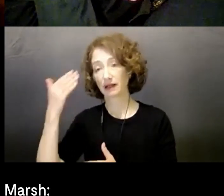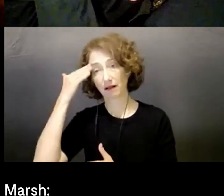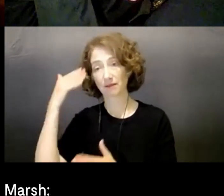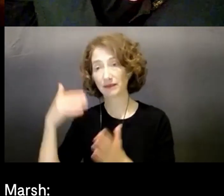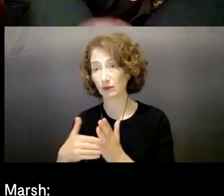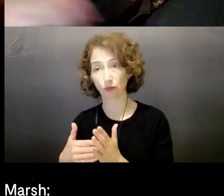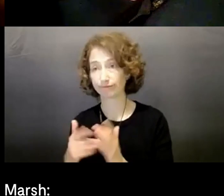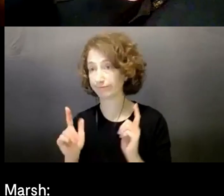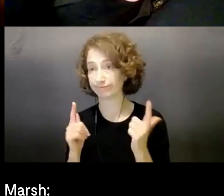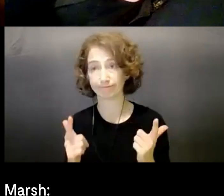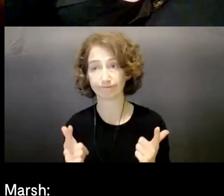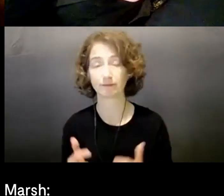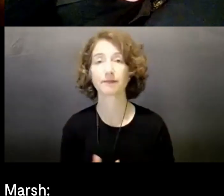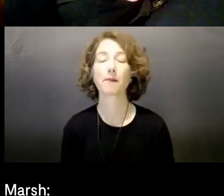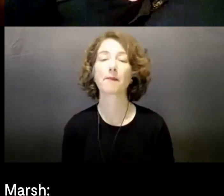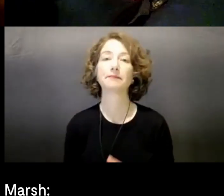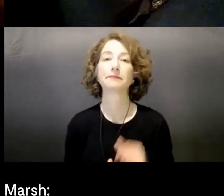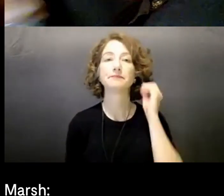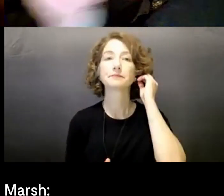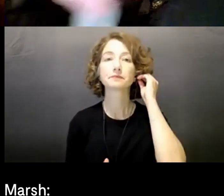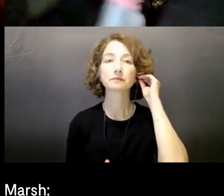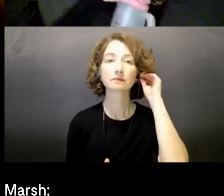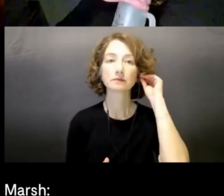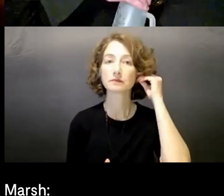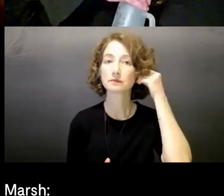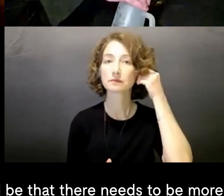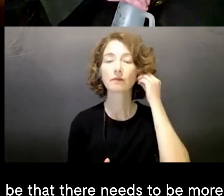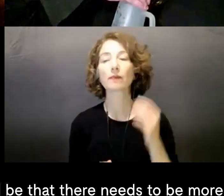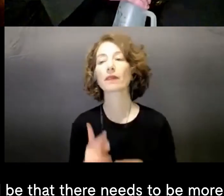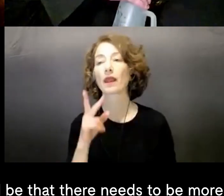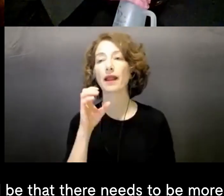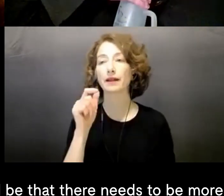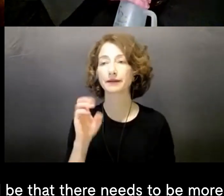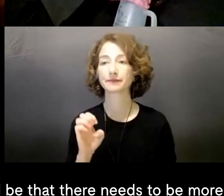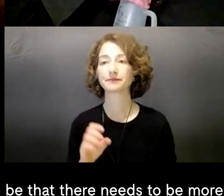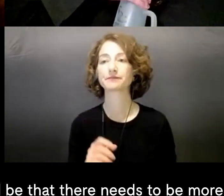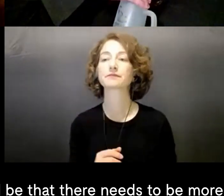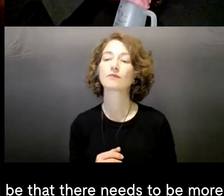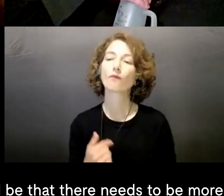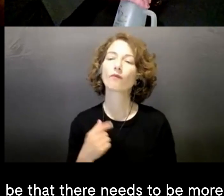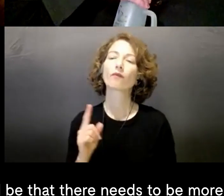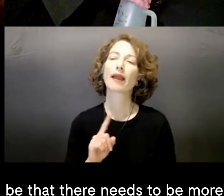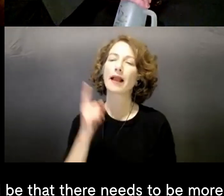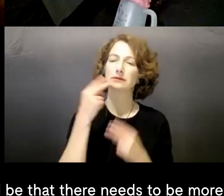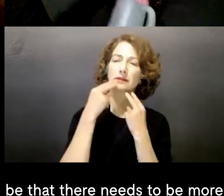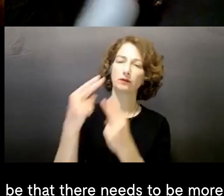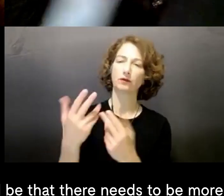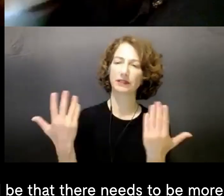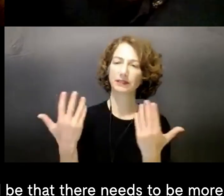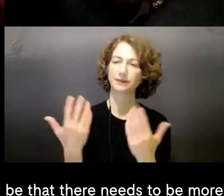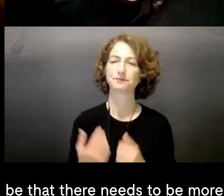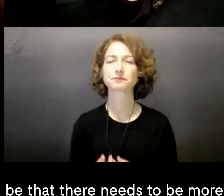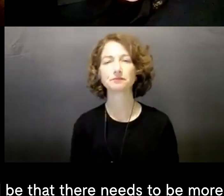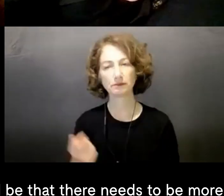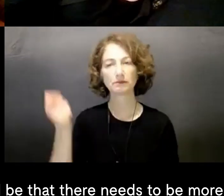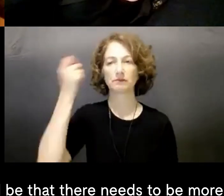I think my first my first response to that would be that there needs